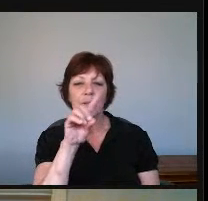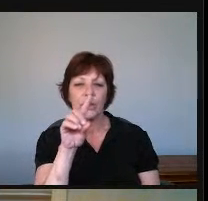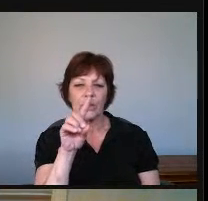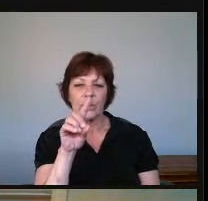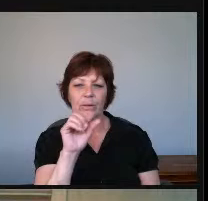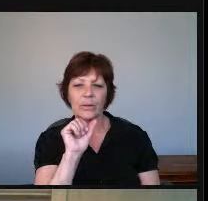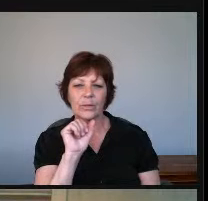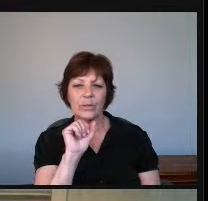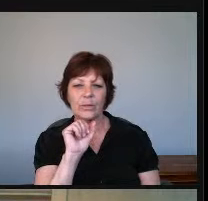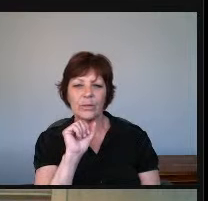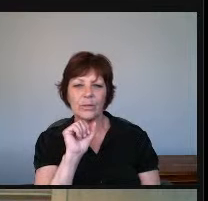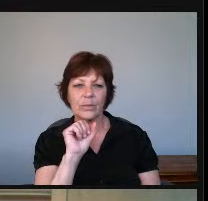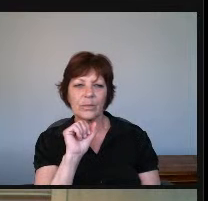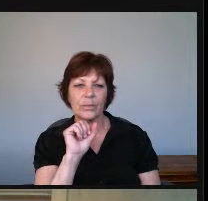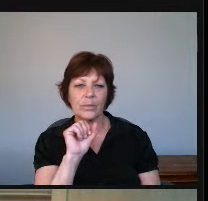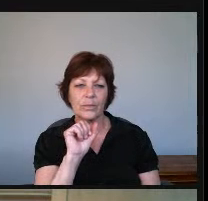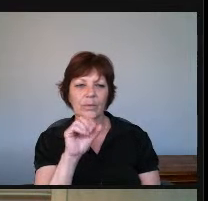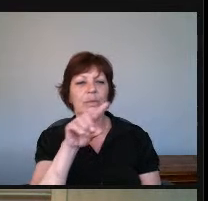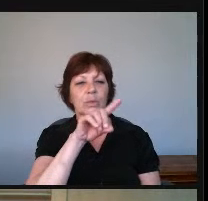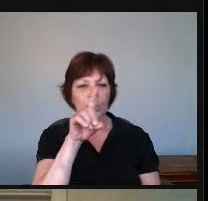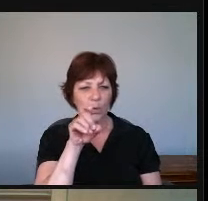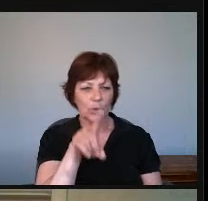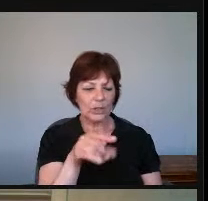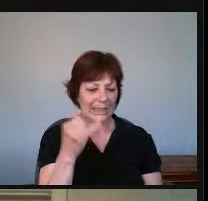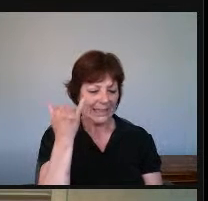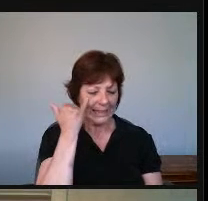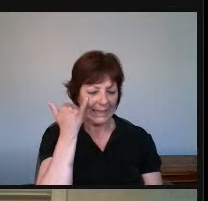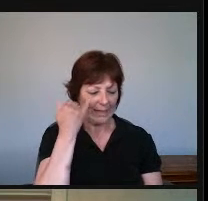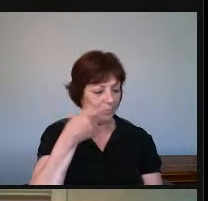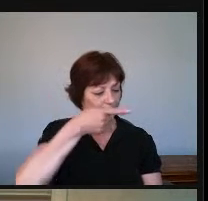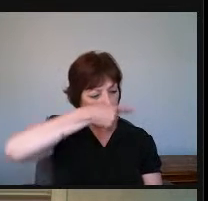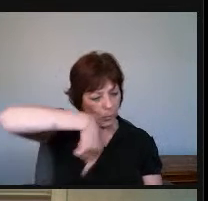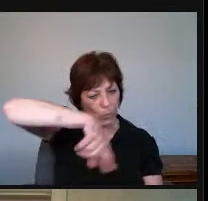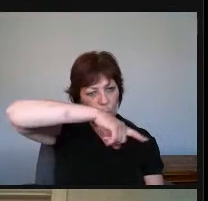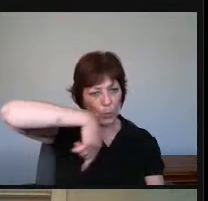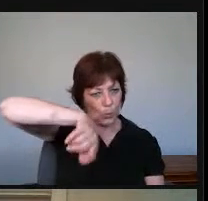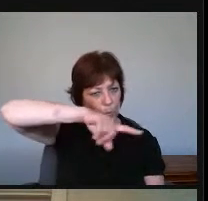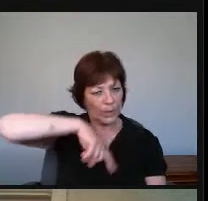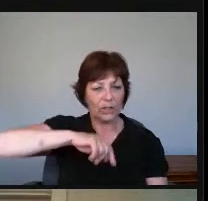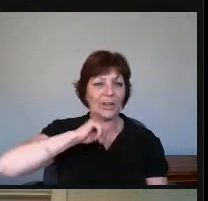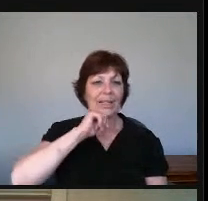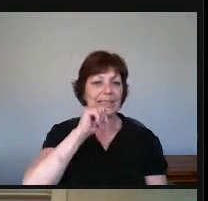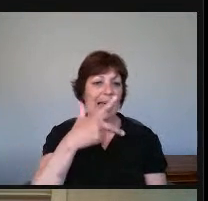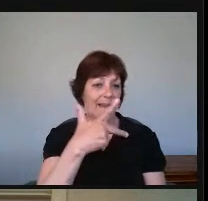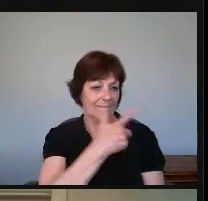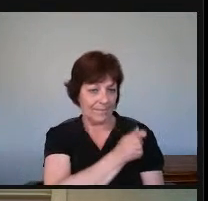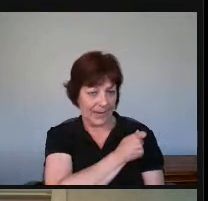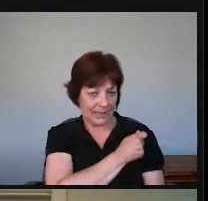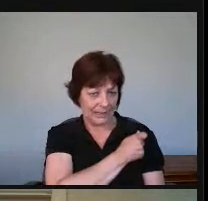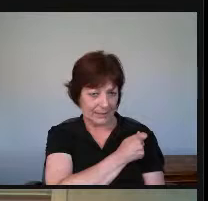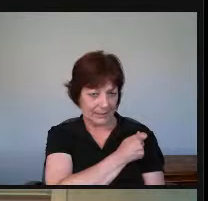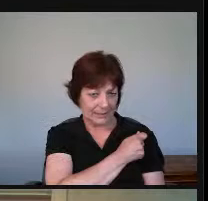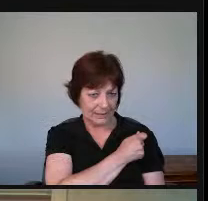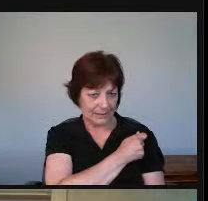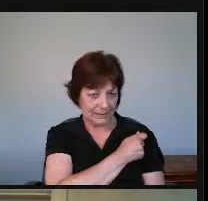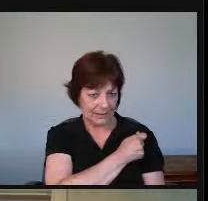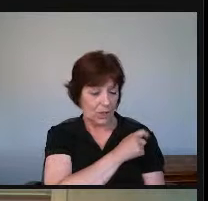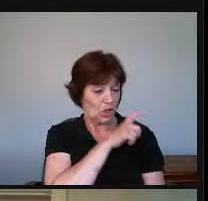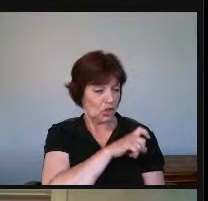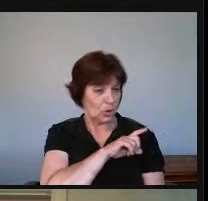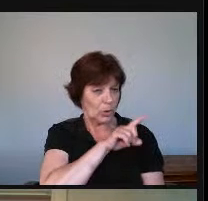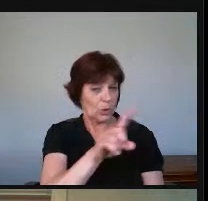is, if we are not vaccinated, should we be going to the Deaf Senior Citizen